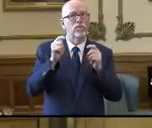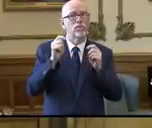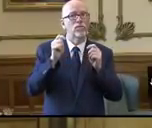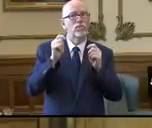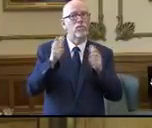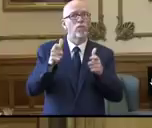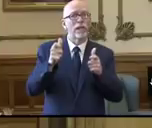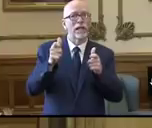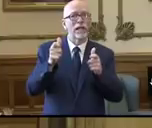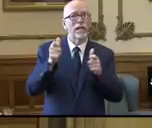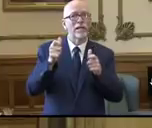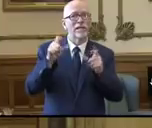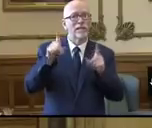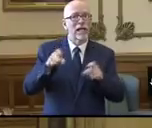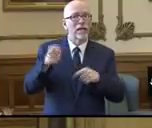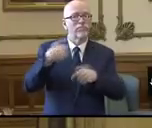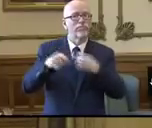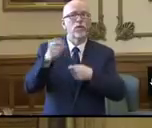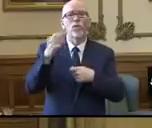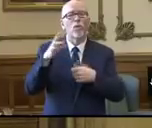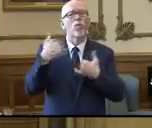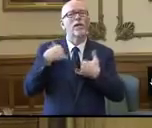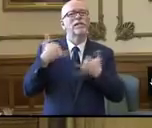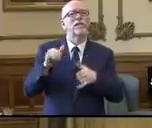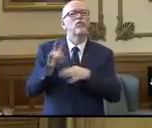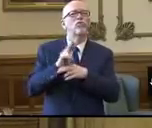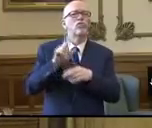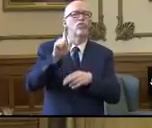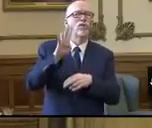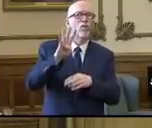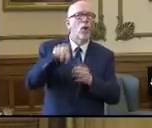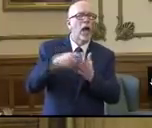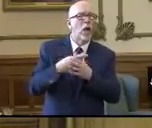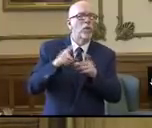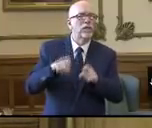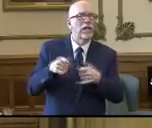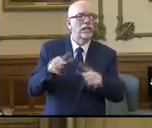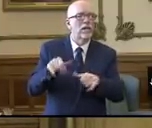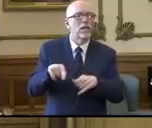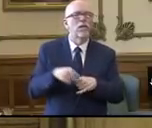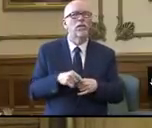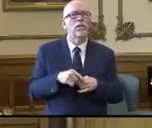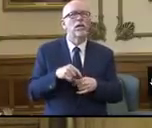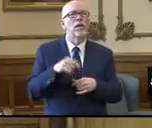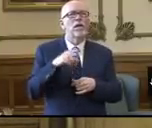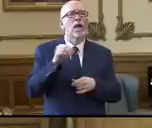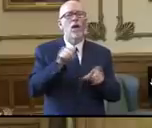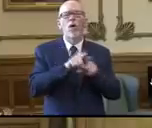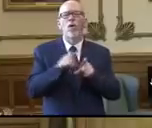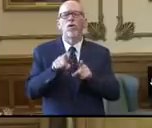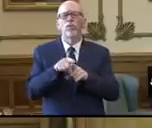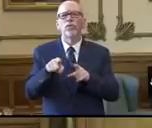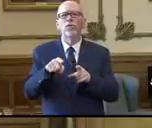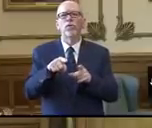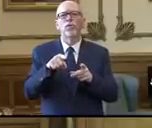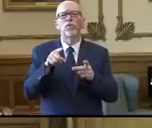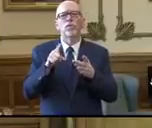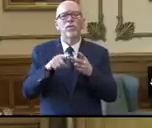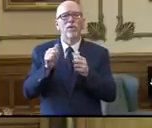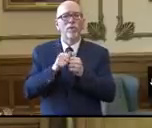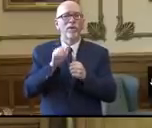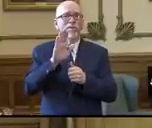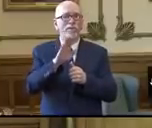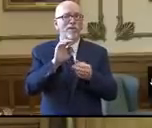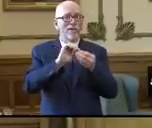turnaround tests or if we're still primarily using the 24-hour kind. And as well as that, with the capacity numbers that